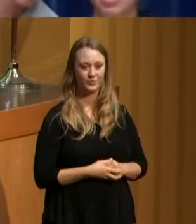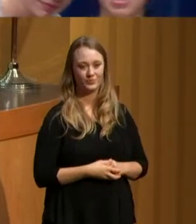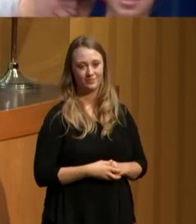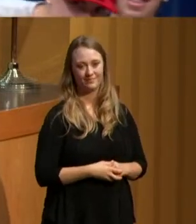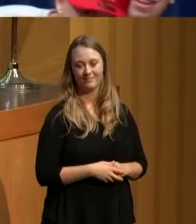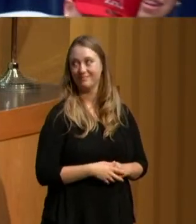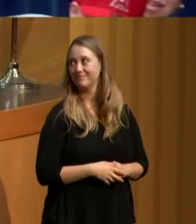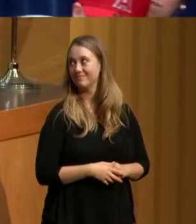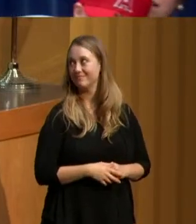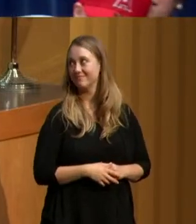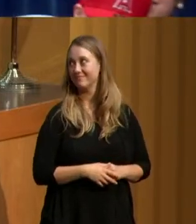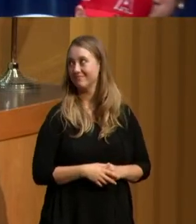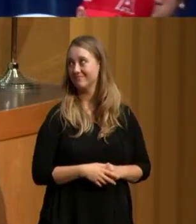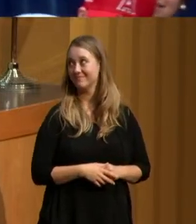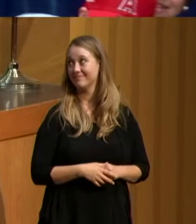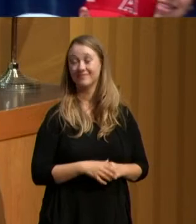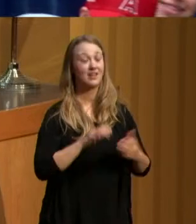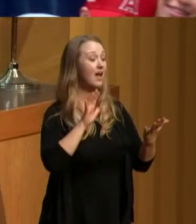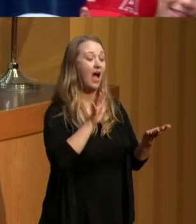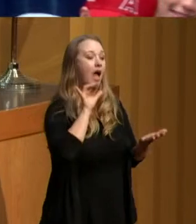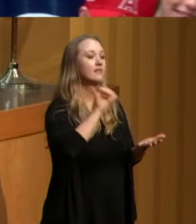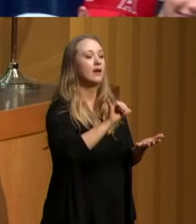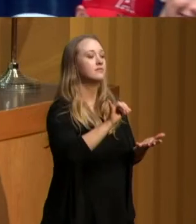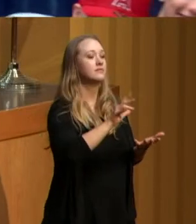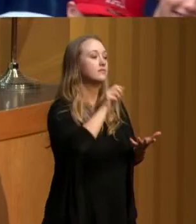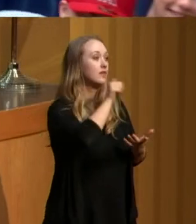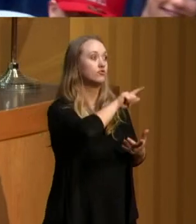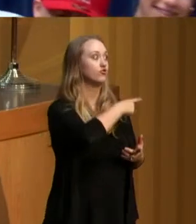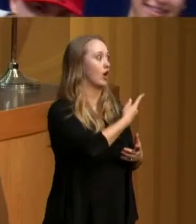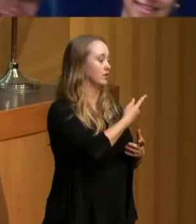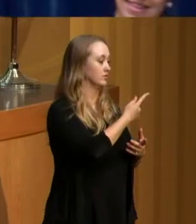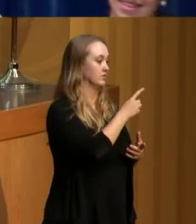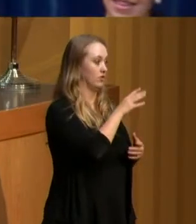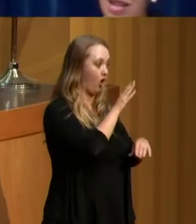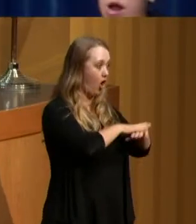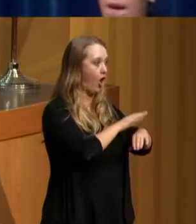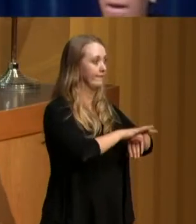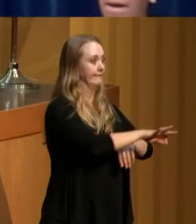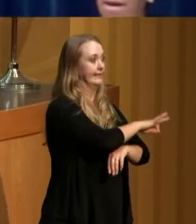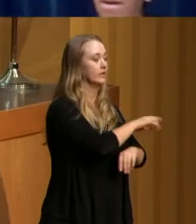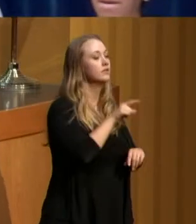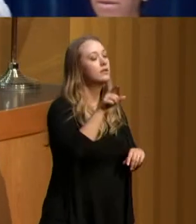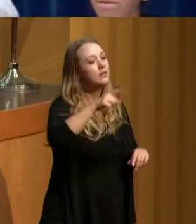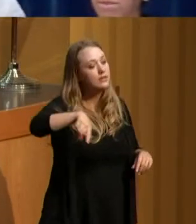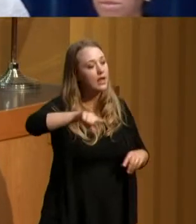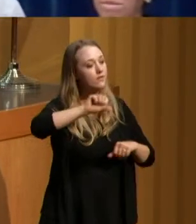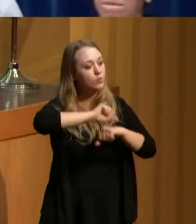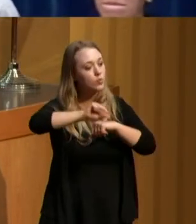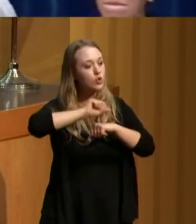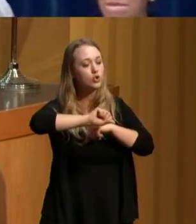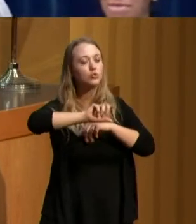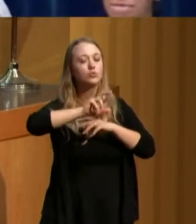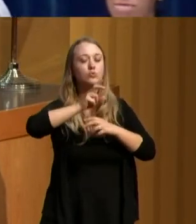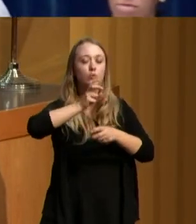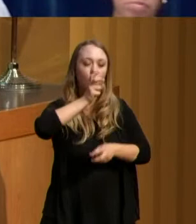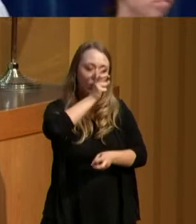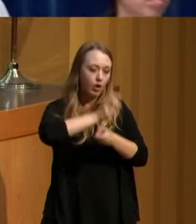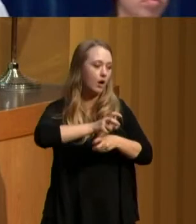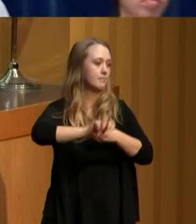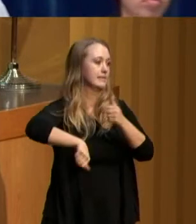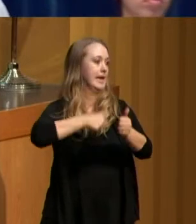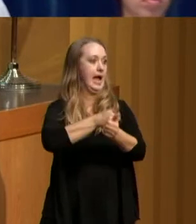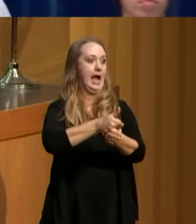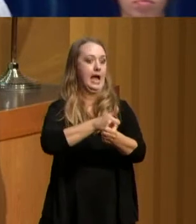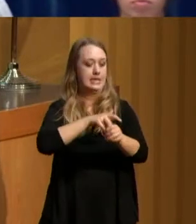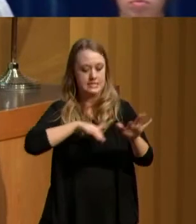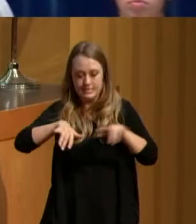And this goes way back from before even being on the field, as they have worked so hard behind the scenes during this whole